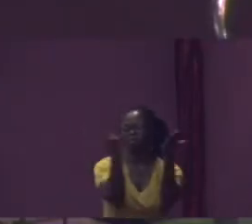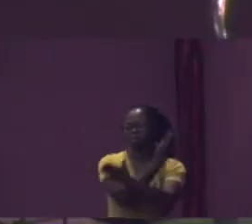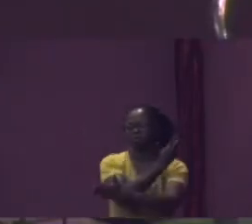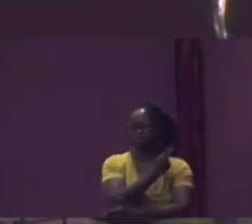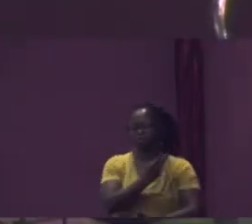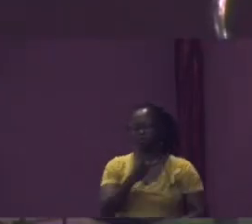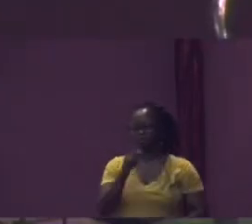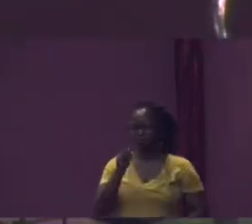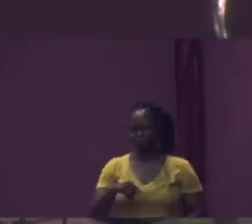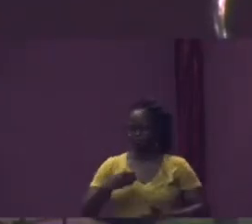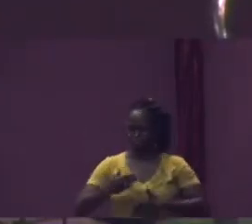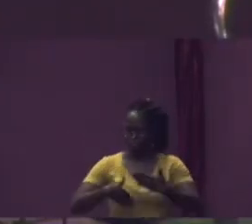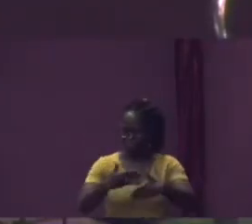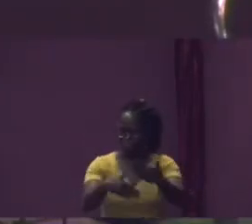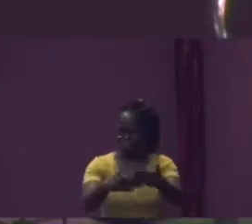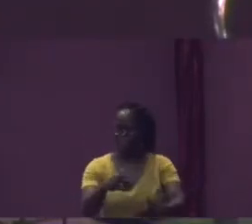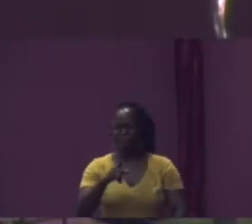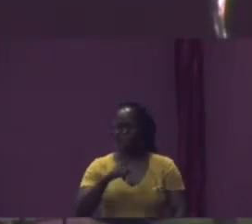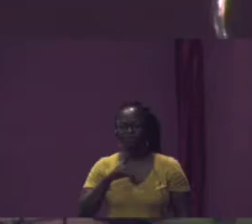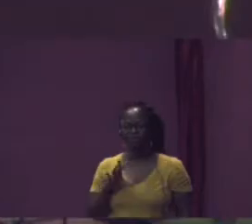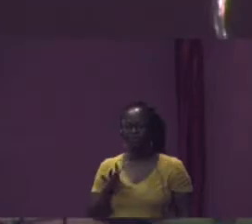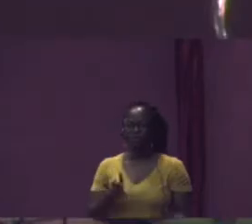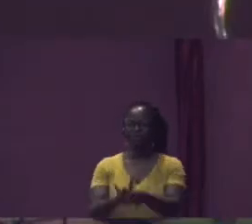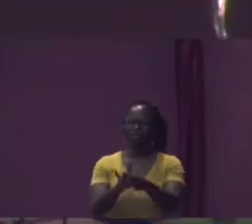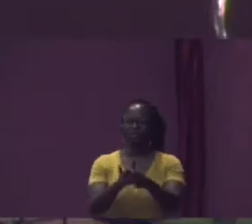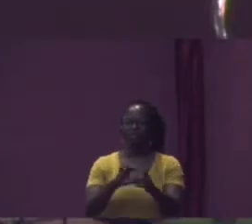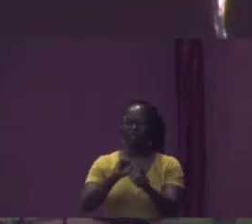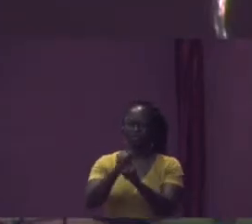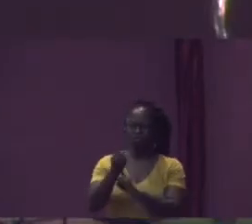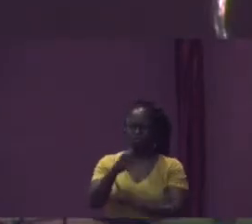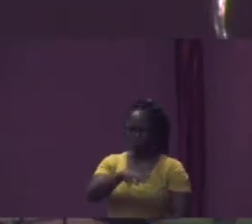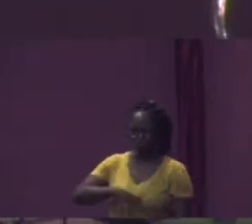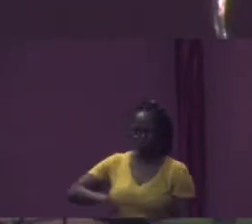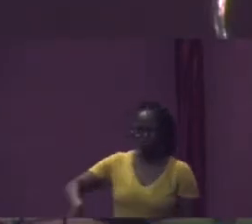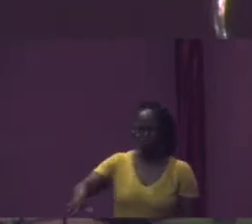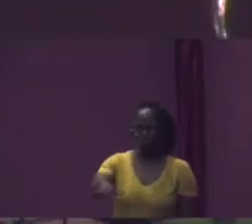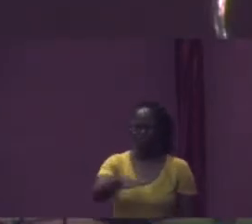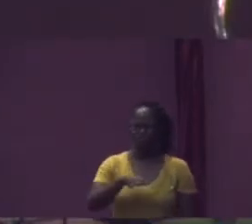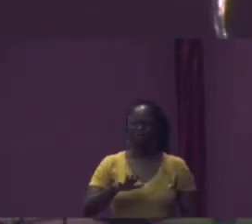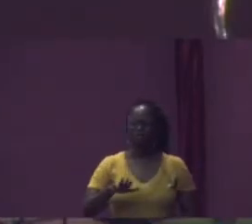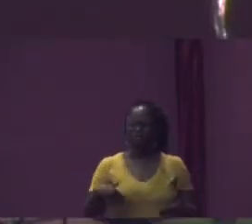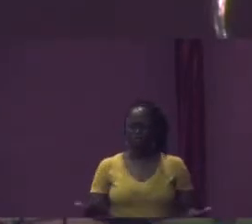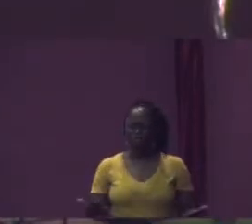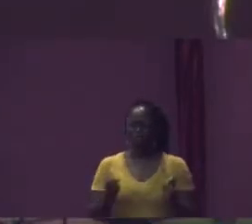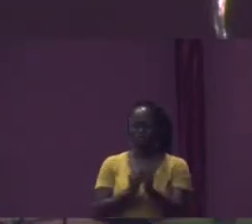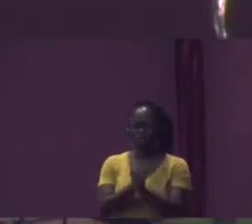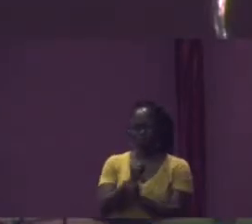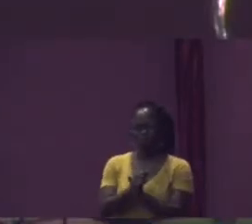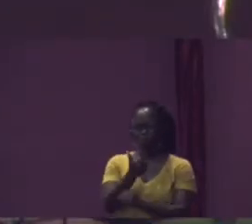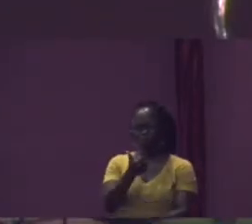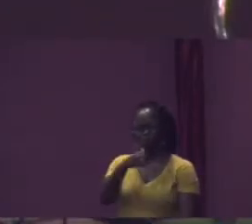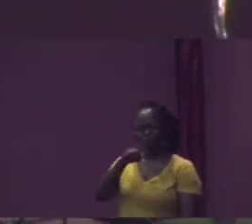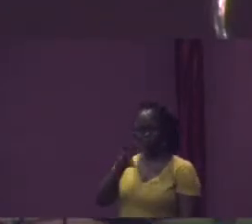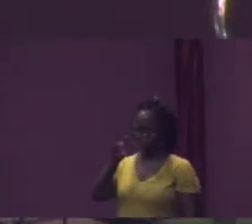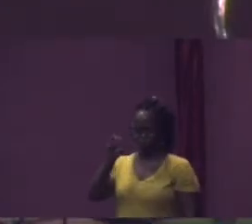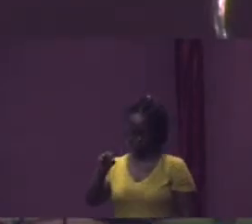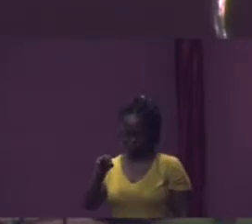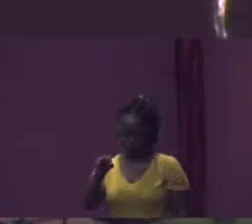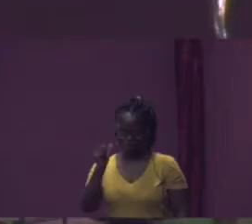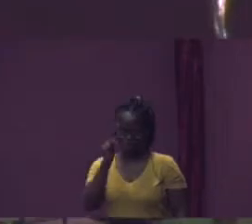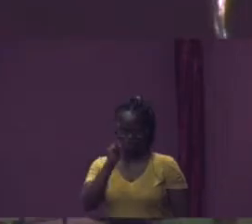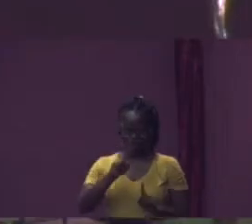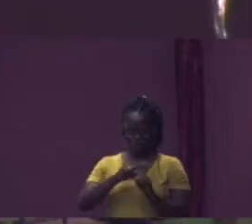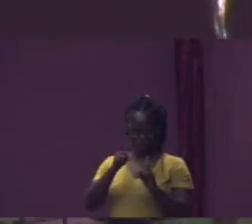to social class. Whereas in 1950, a pregnant woman could safely assume that she would birth vaginally, by